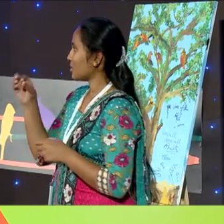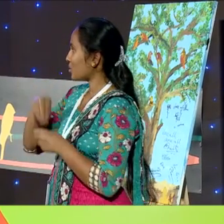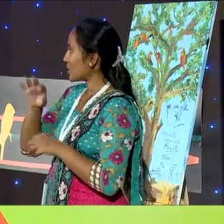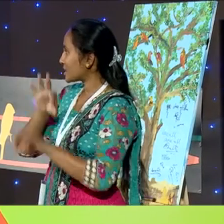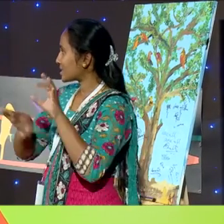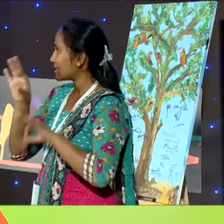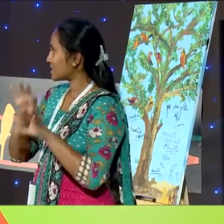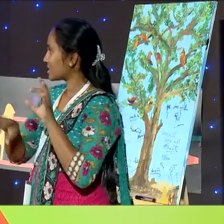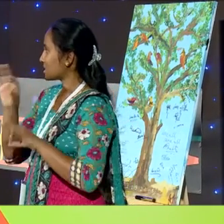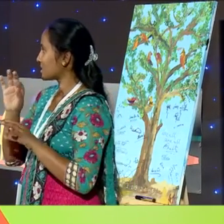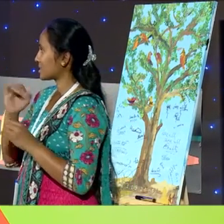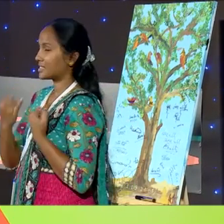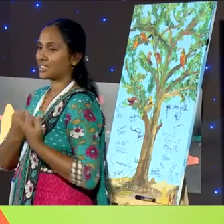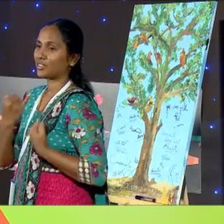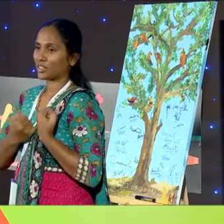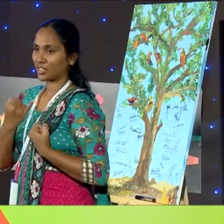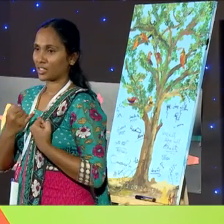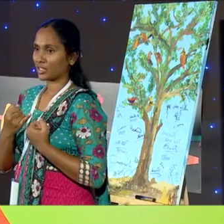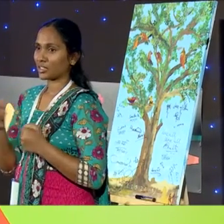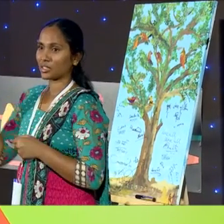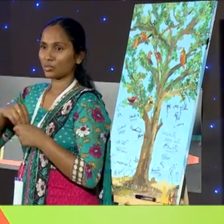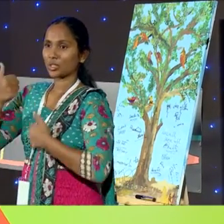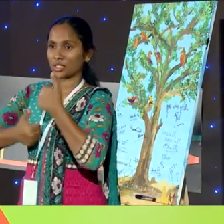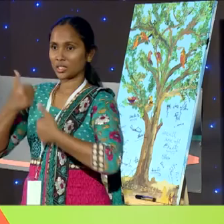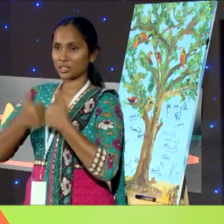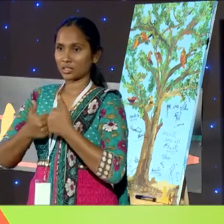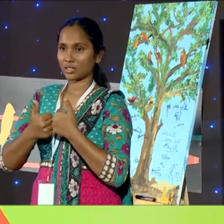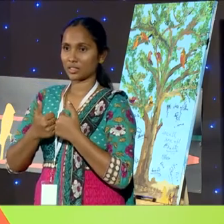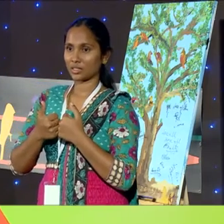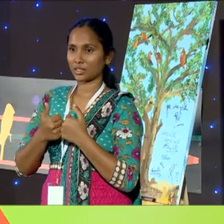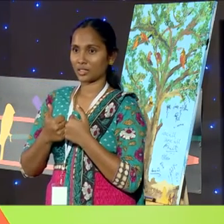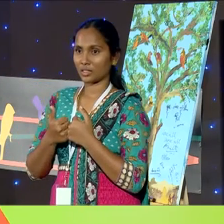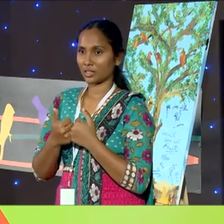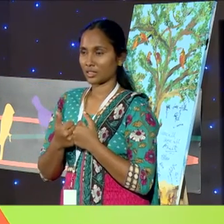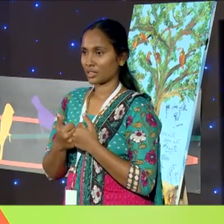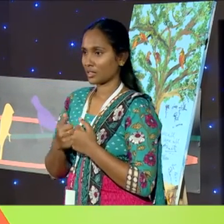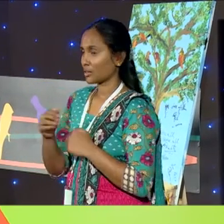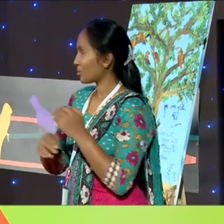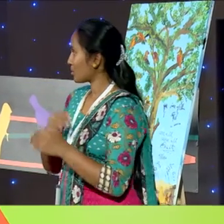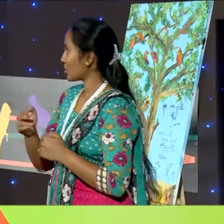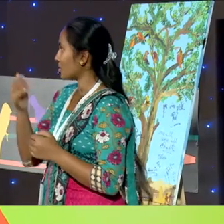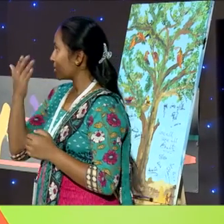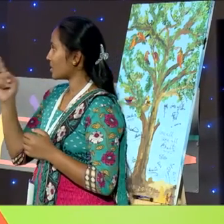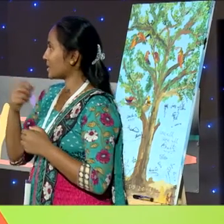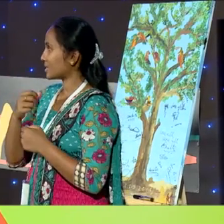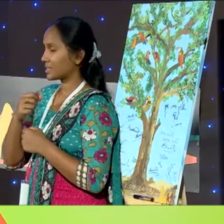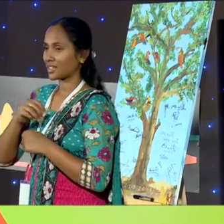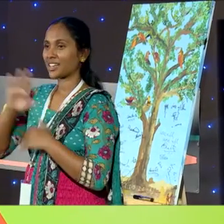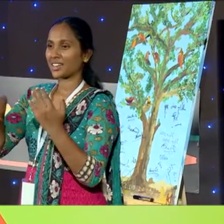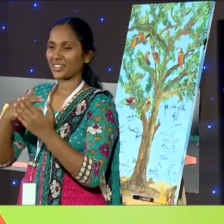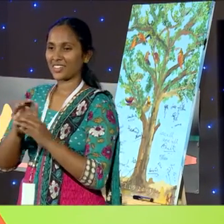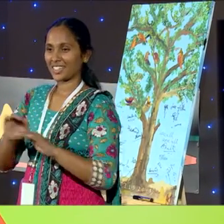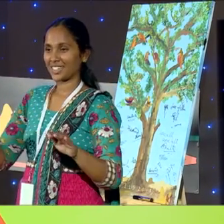selective interests. And I was challenged in terms of the learning process, because I was slower than everybody else in my